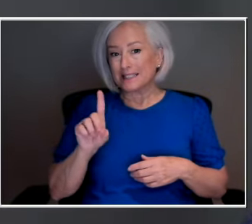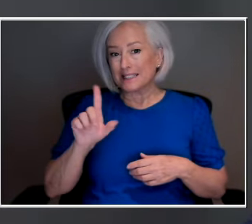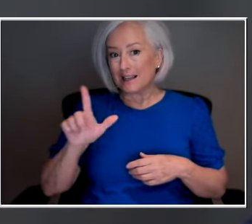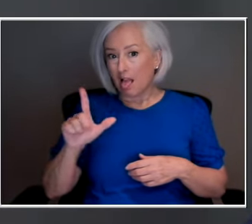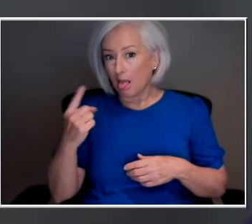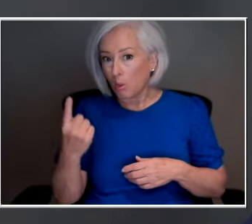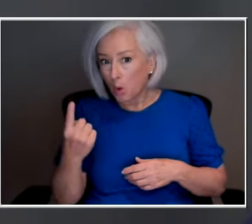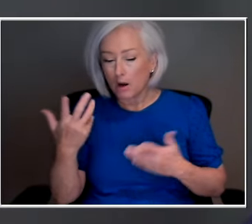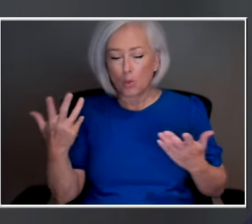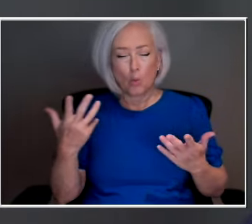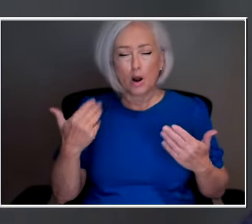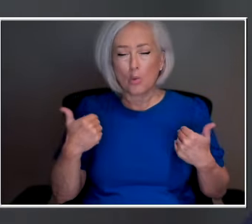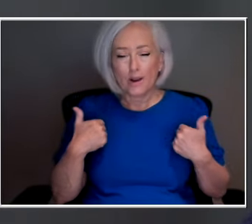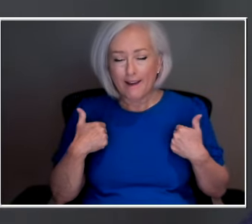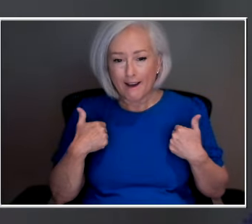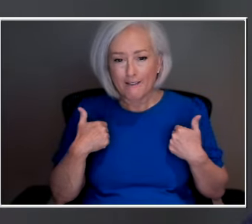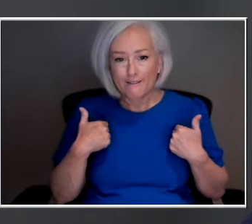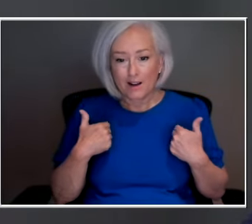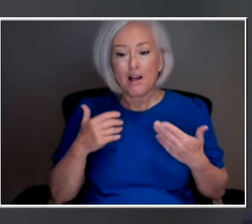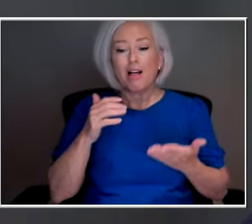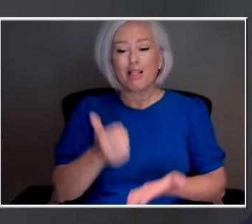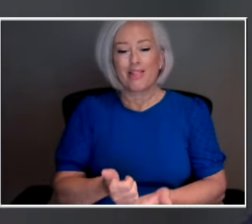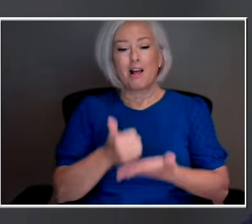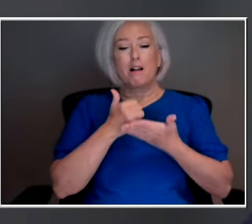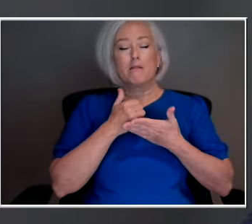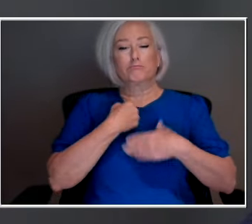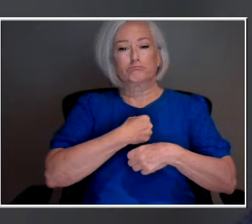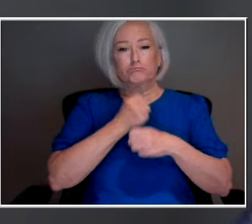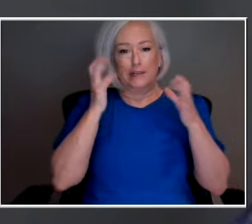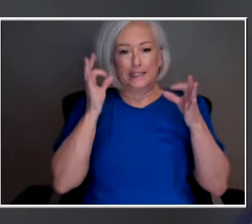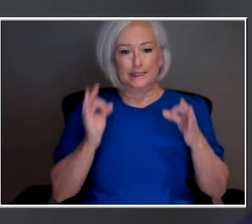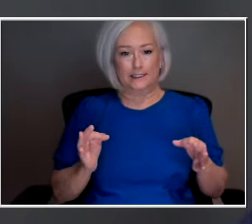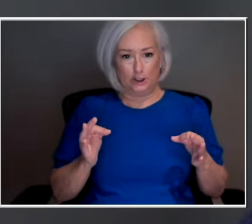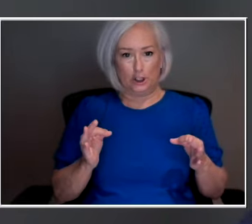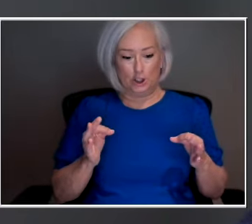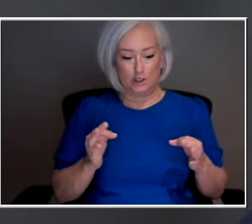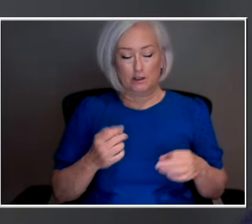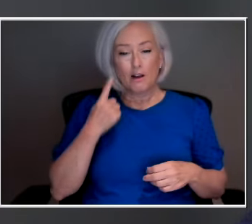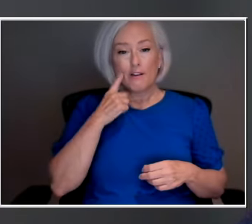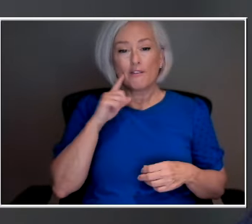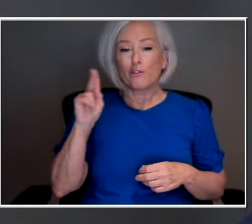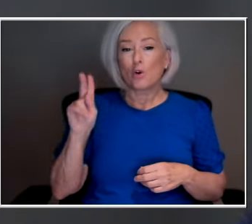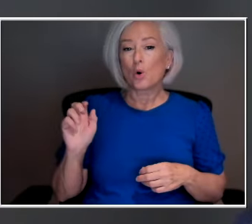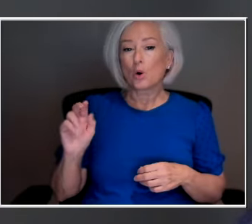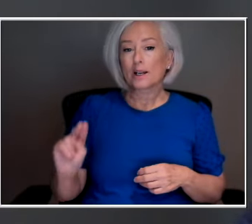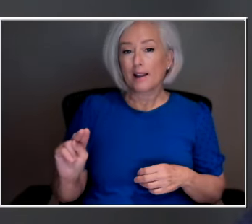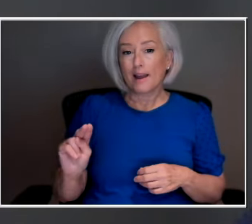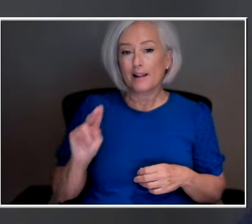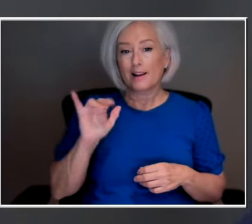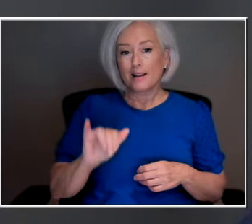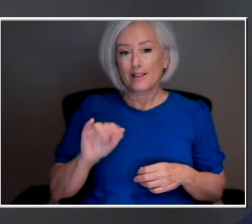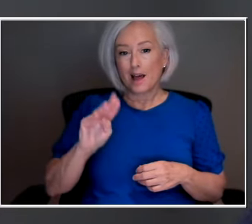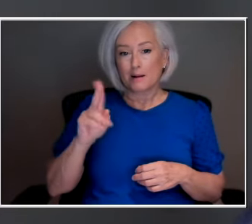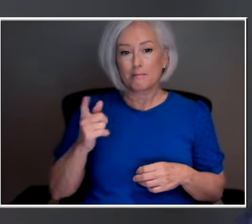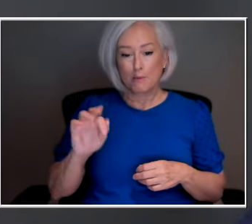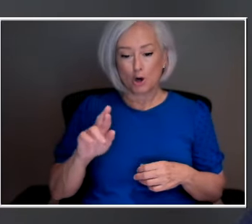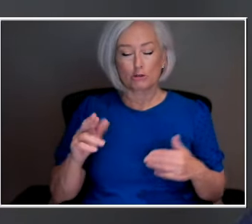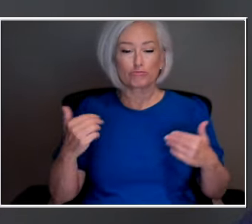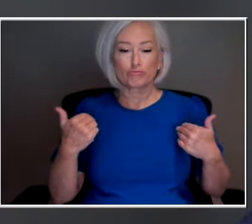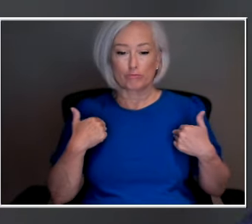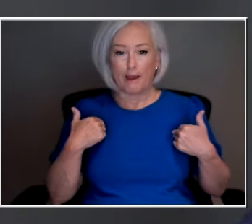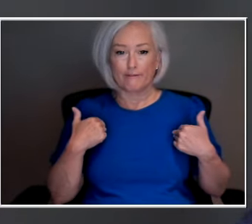predictive markers that help us make treatment decisions. So in Ken's case, these markers were positive. And that's